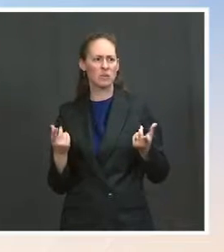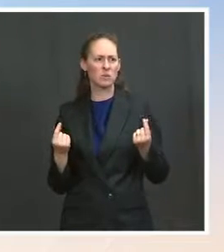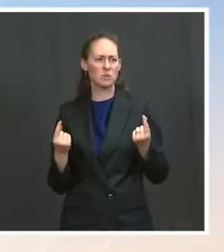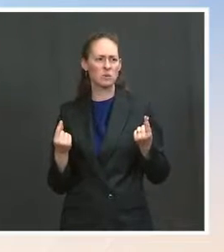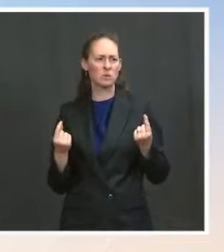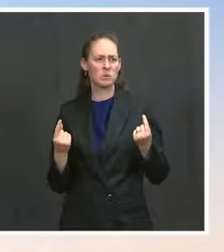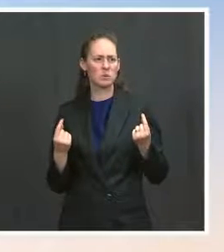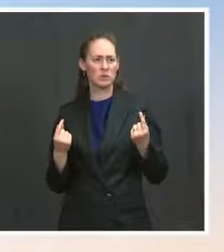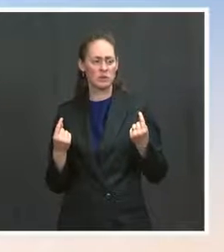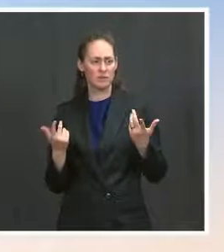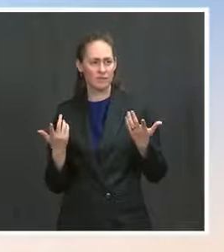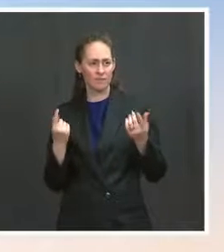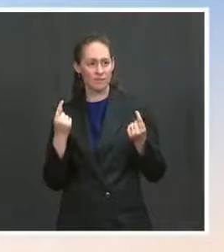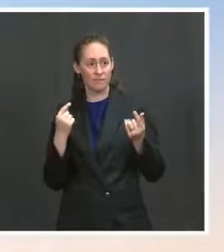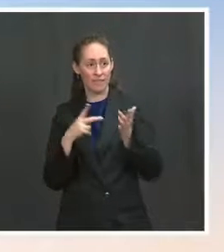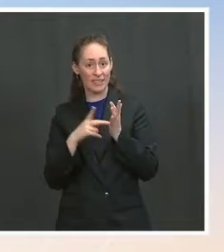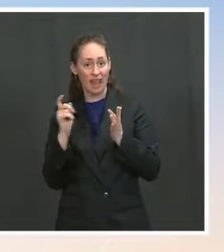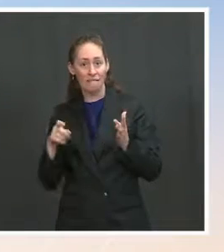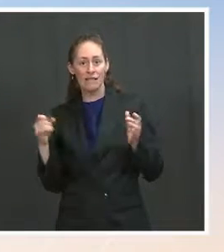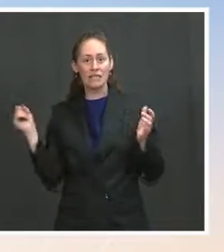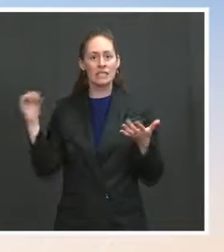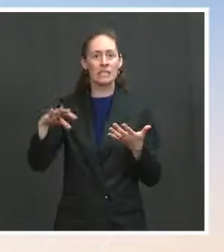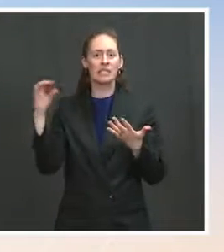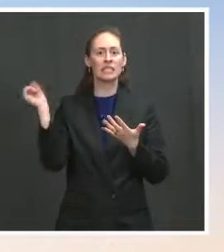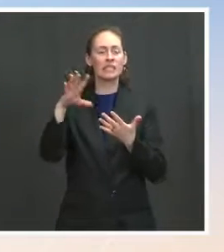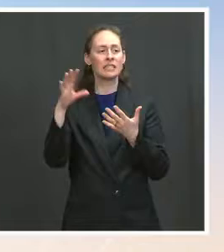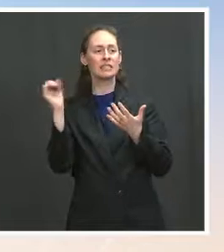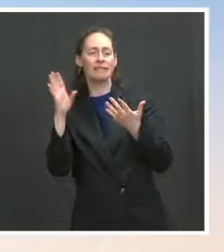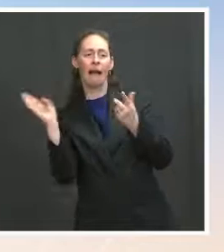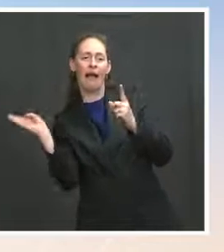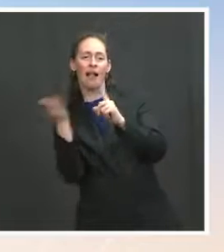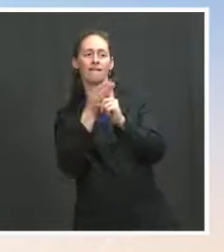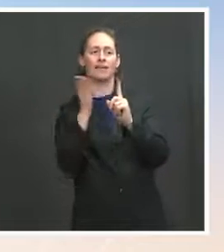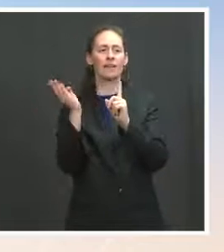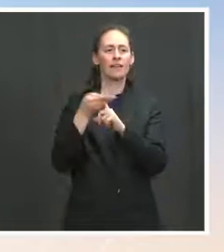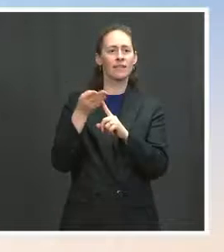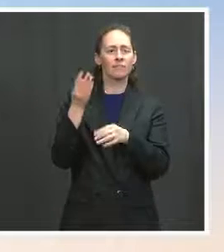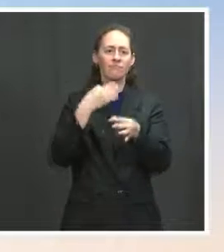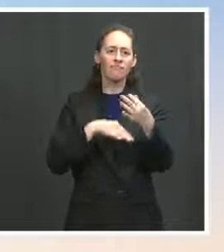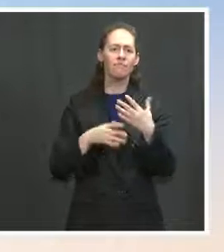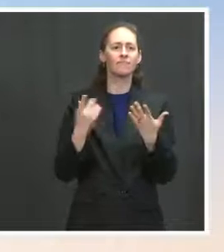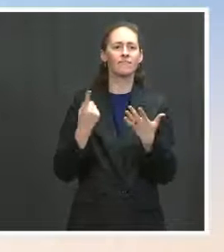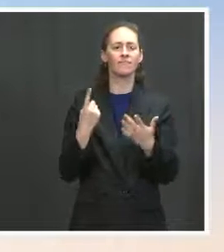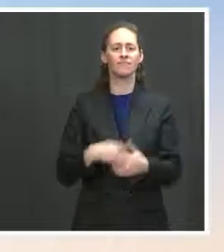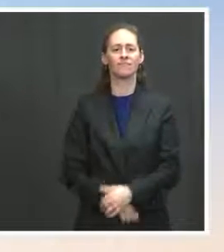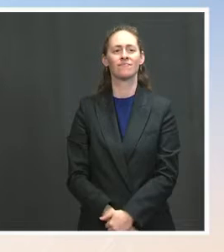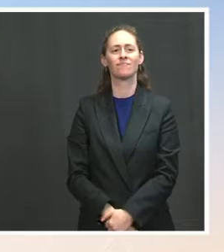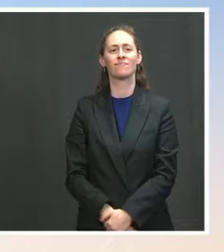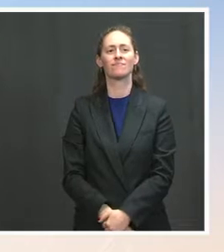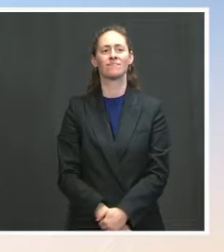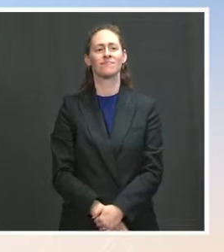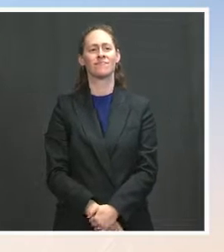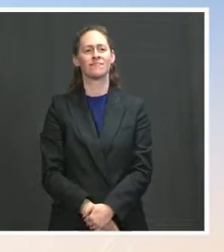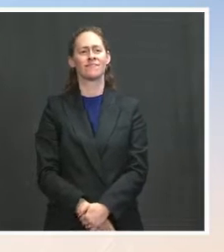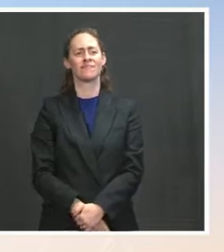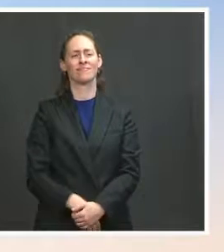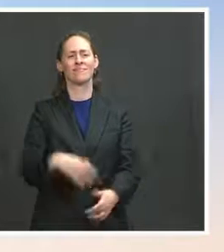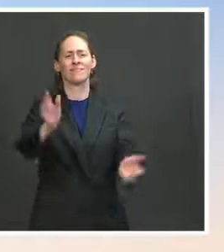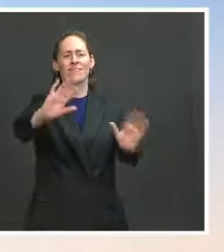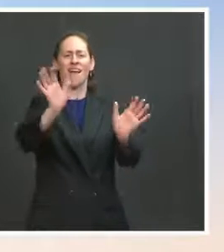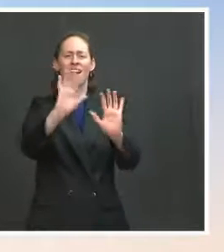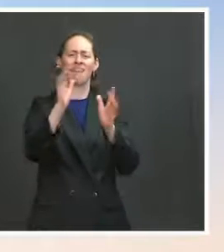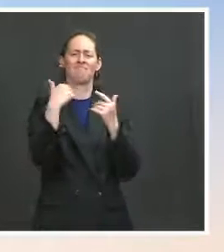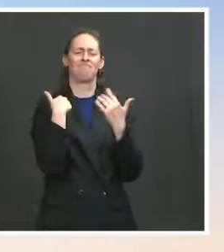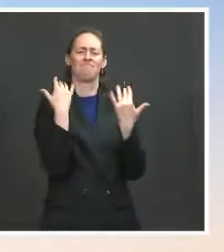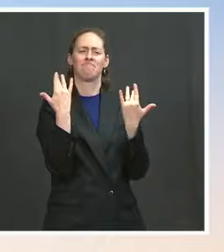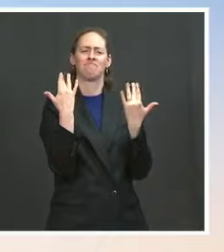there? Well, first, we're not going to prejudge our outcome here on July 4th. That's why we launched the Month of Action, and one of the